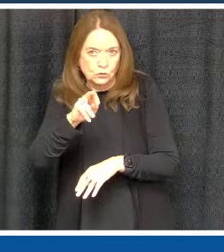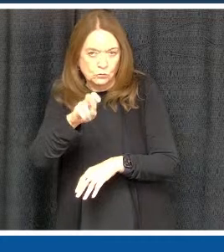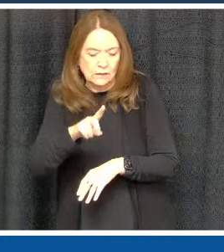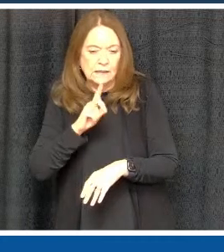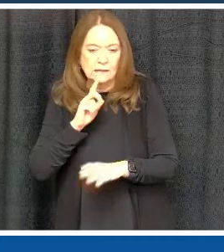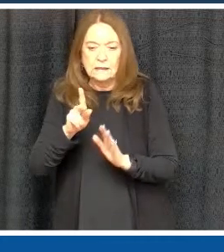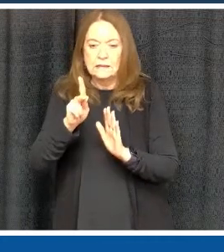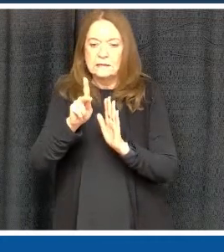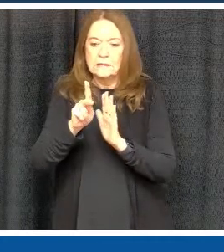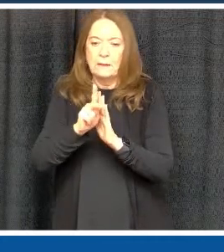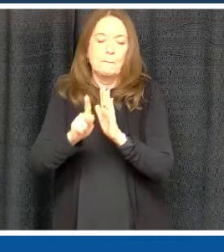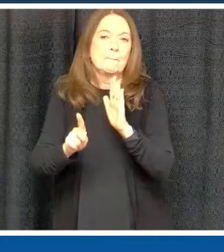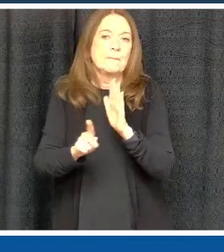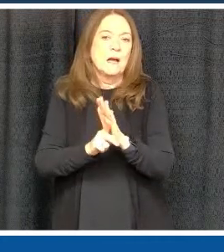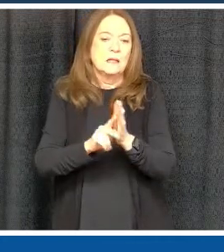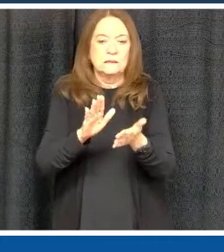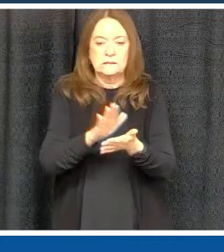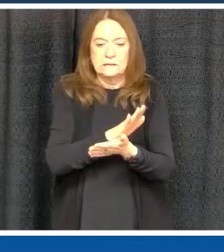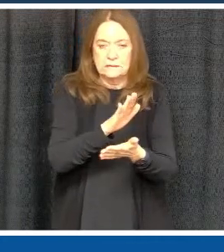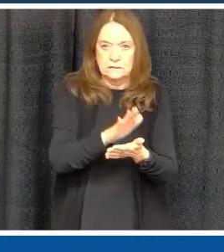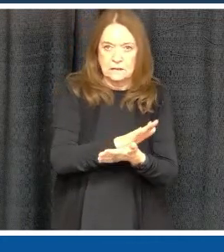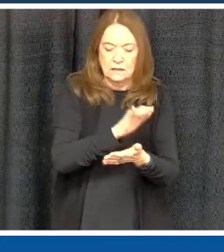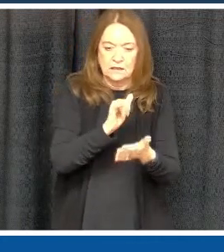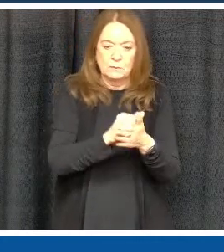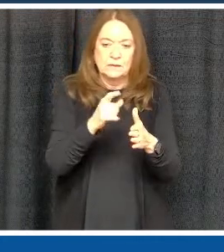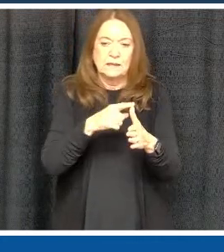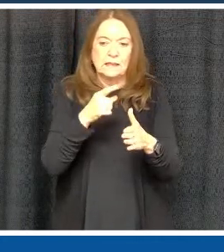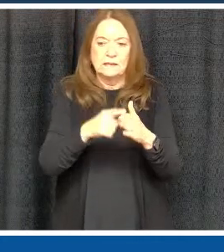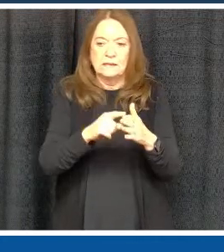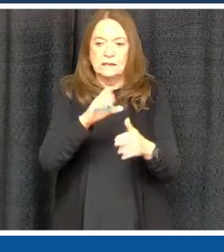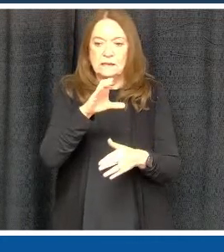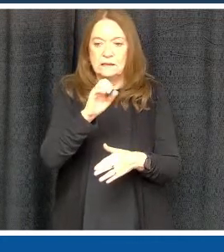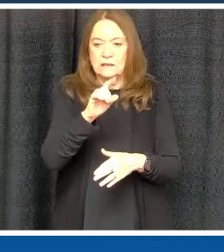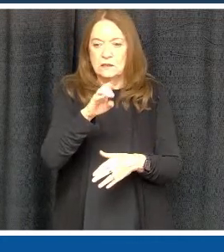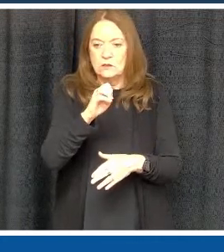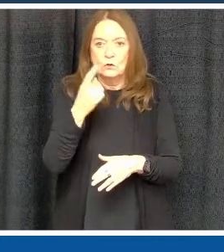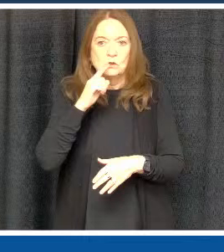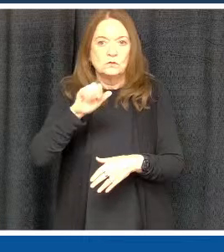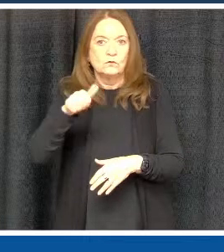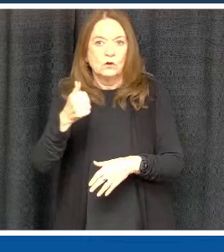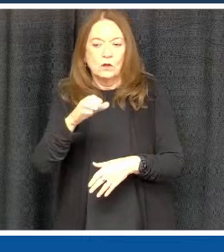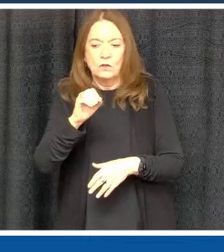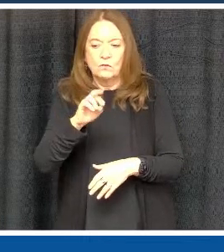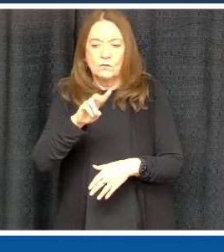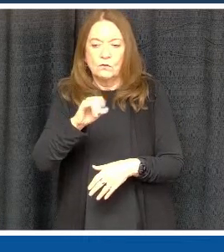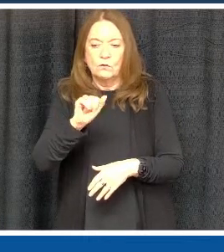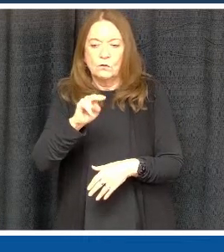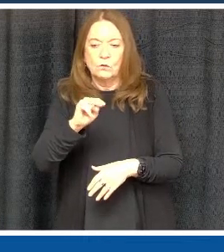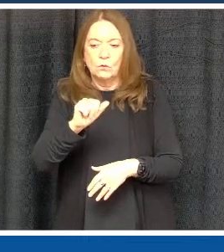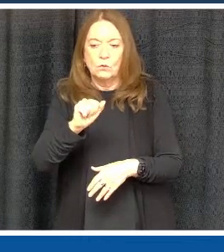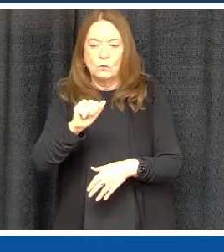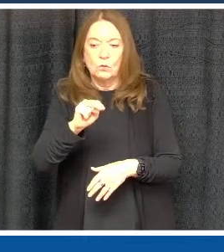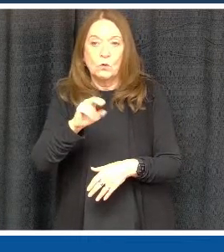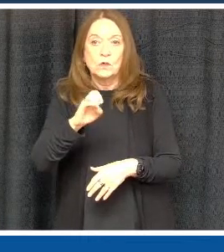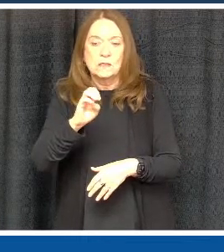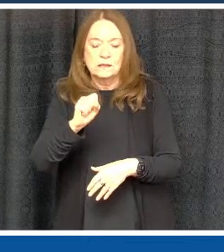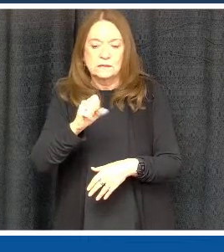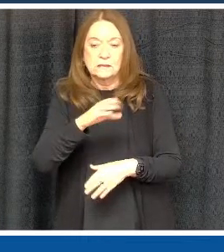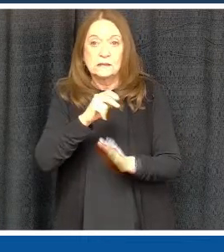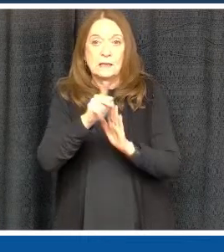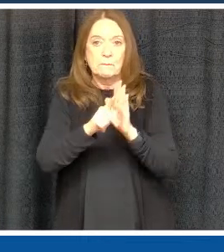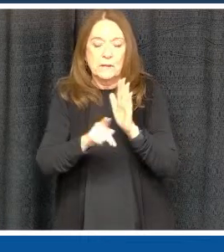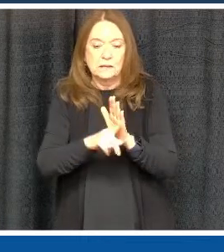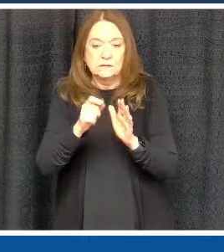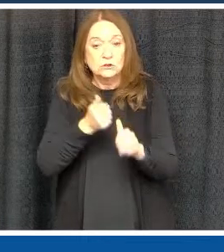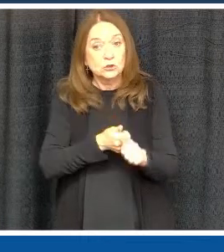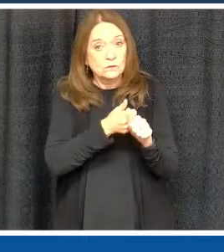policy document that then the codes or other ordinances and policies should flow out